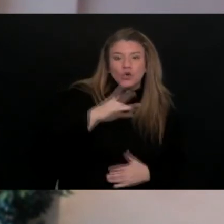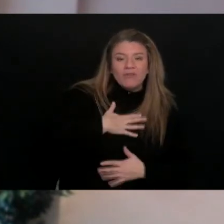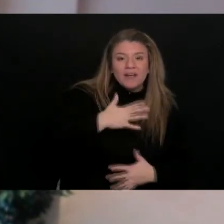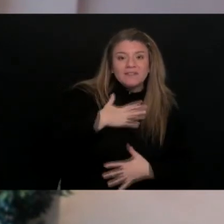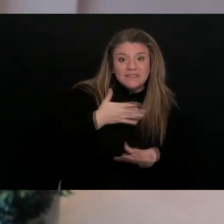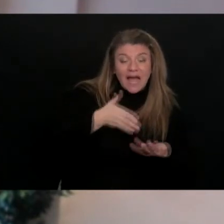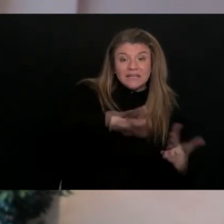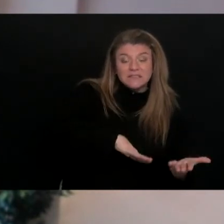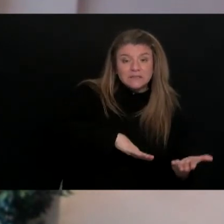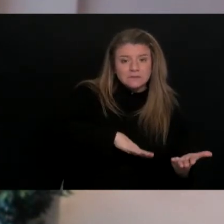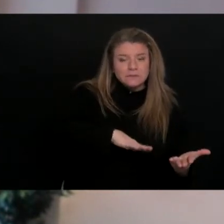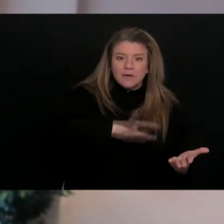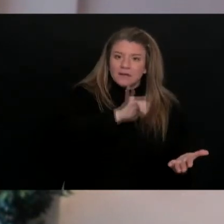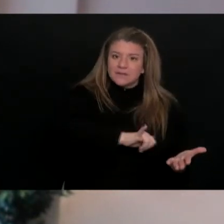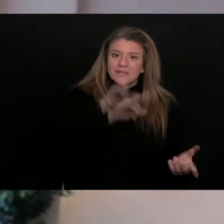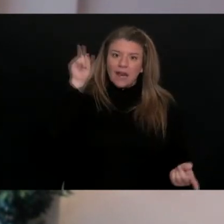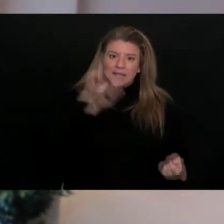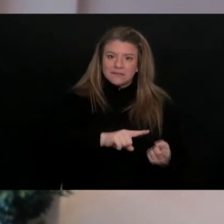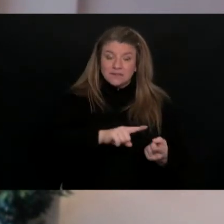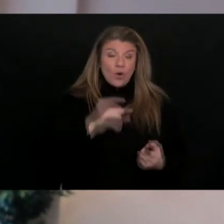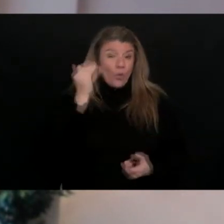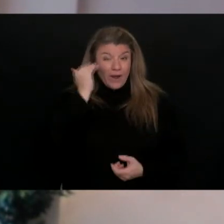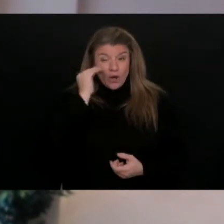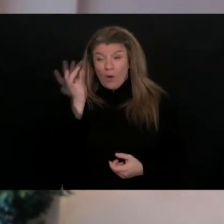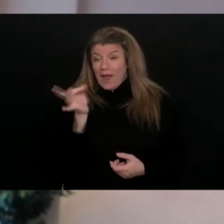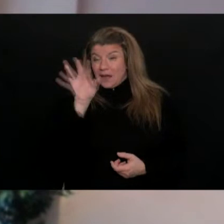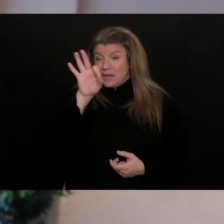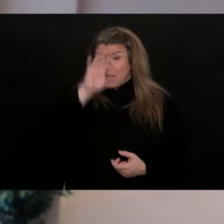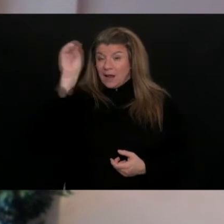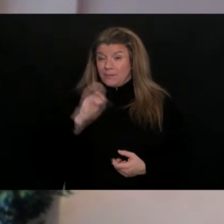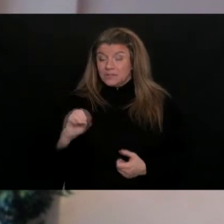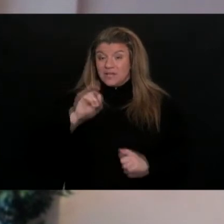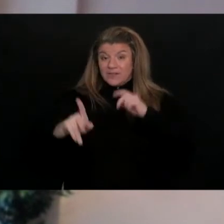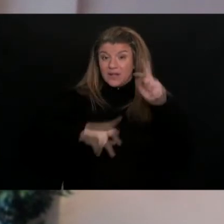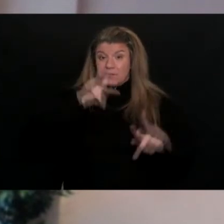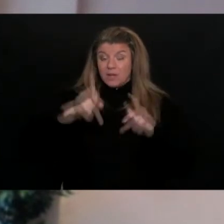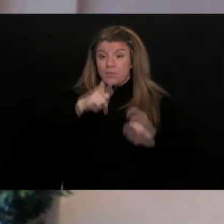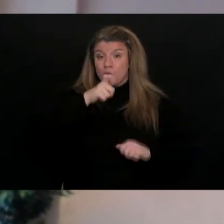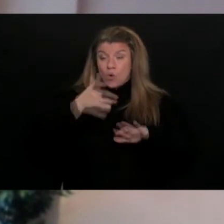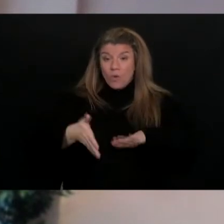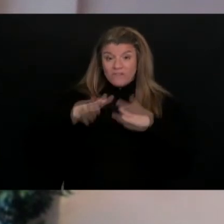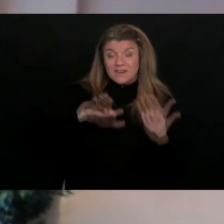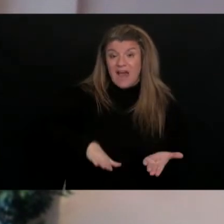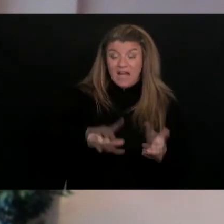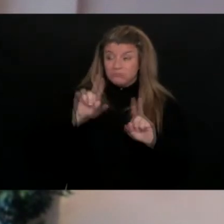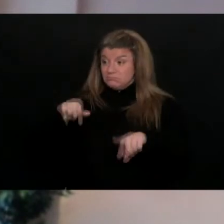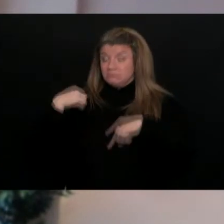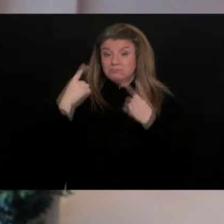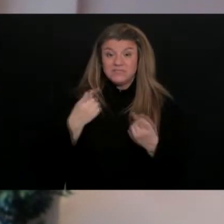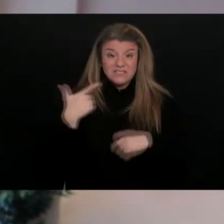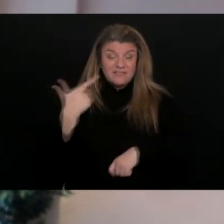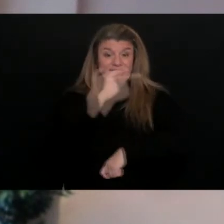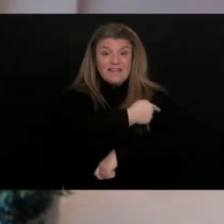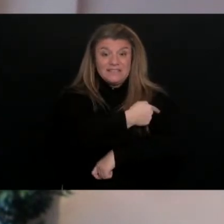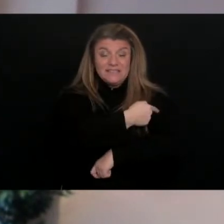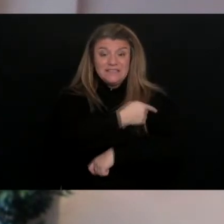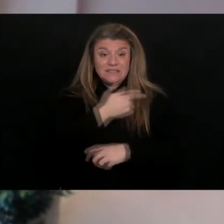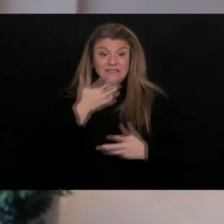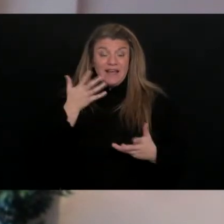dying. We know that 89% of the people who have died, even since the vaccines have